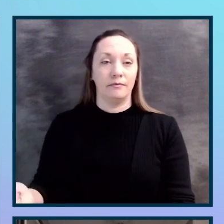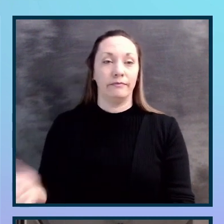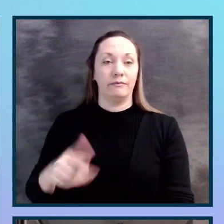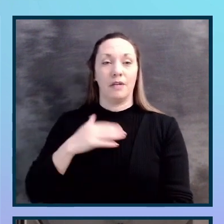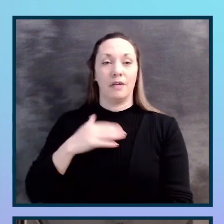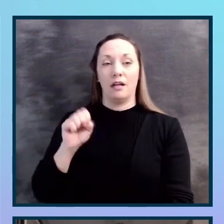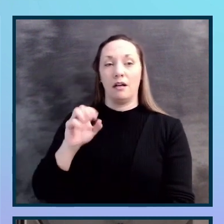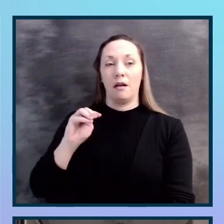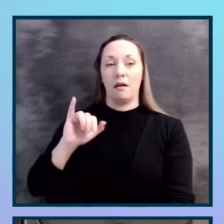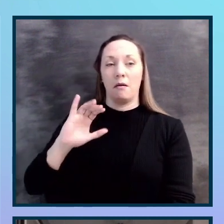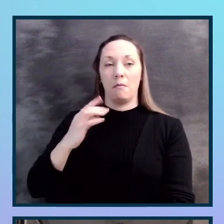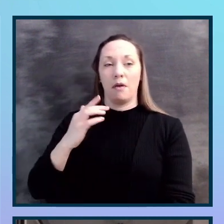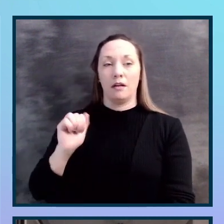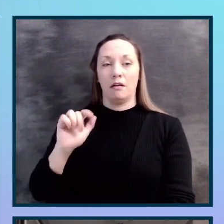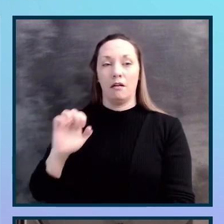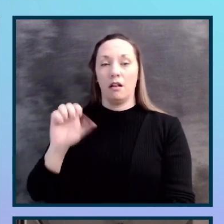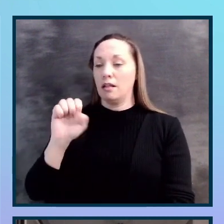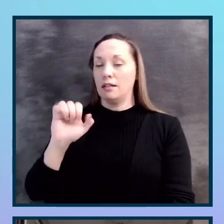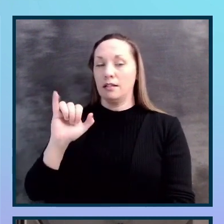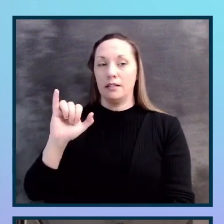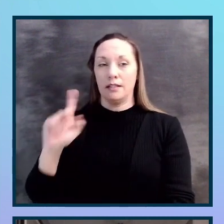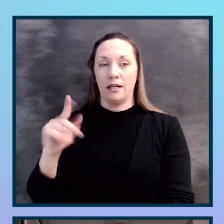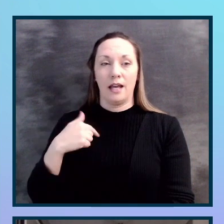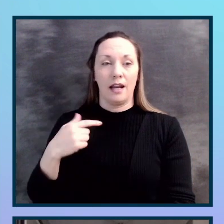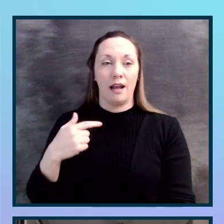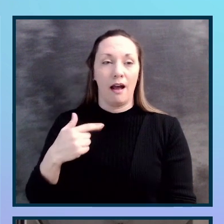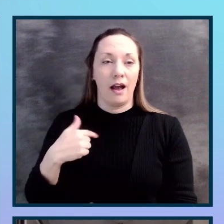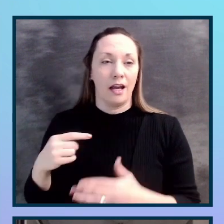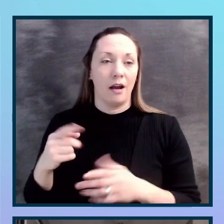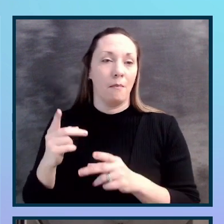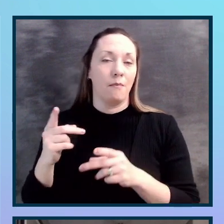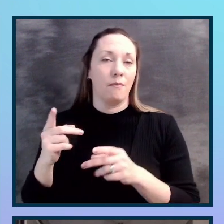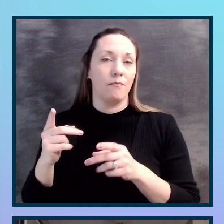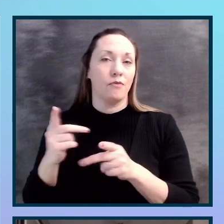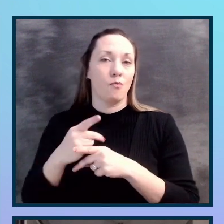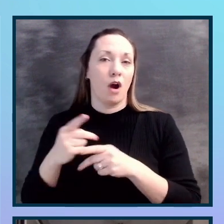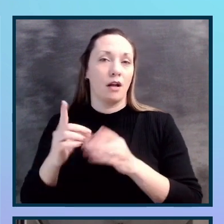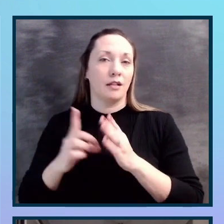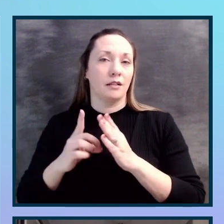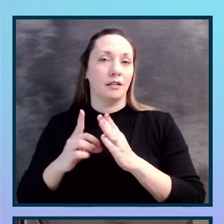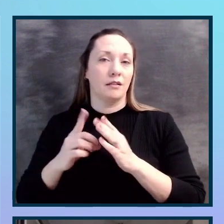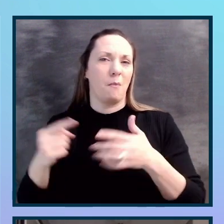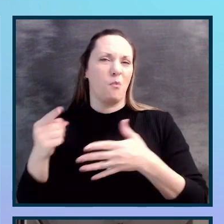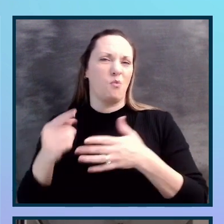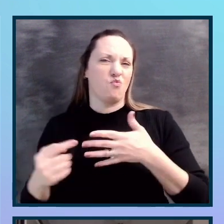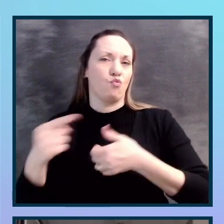My name is Michael Siek, and I am the product owner and the primary developer for the Axe